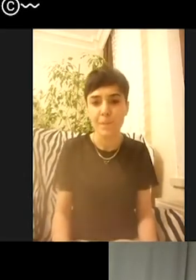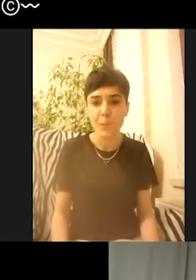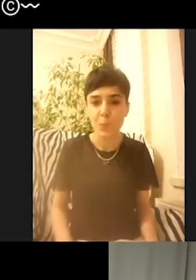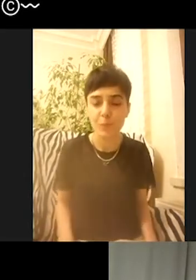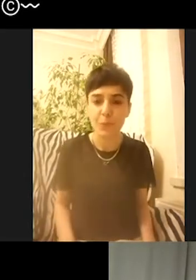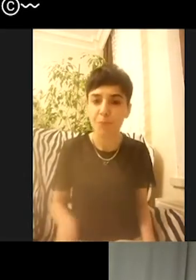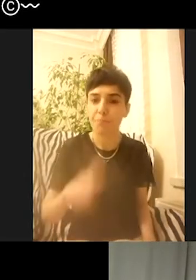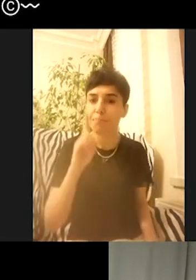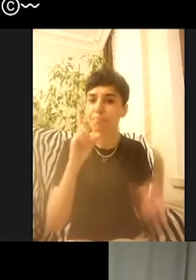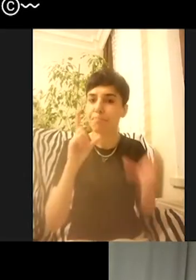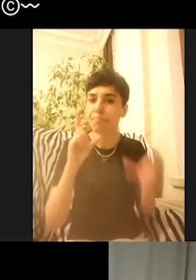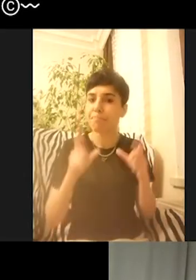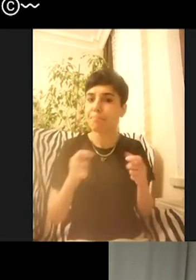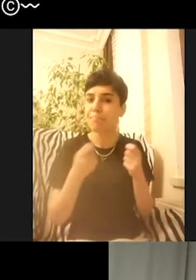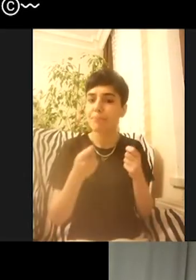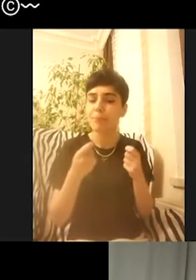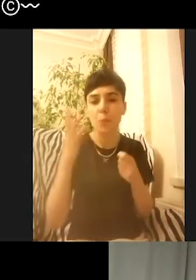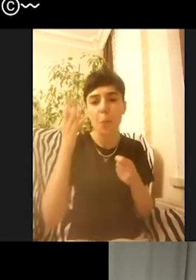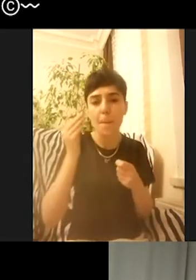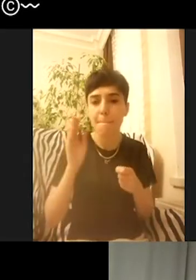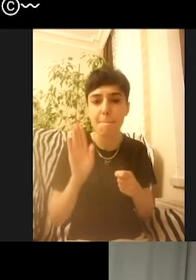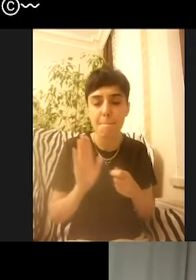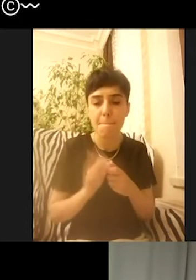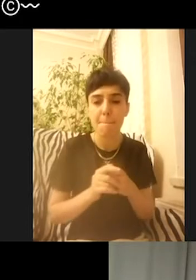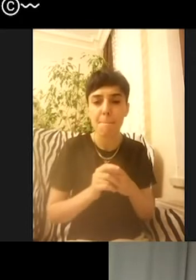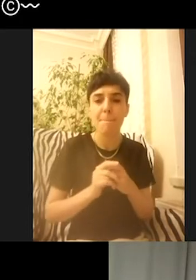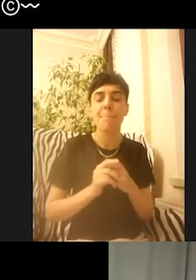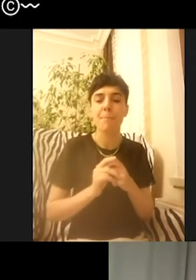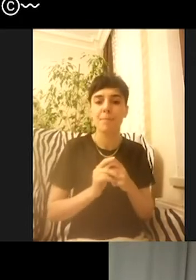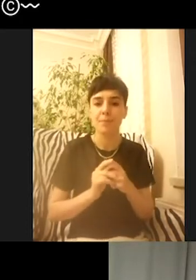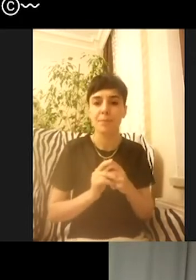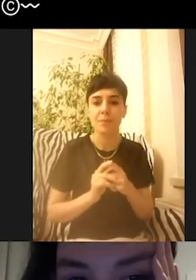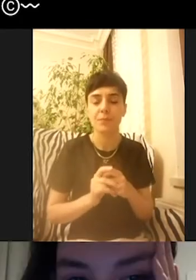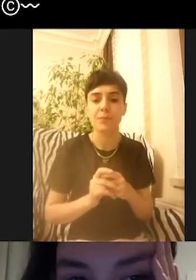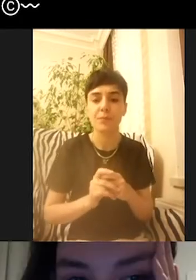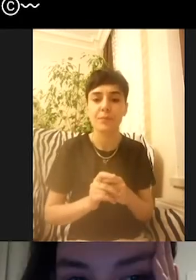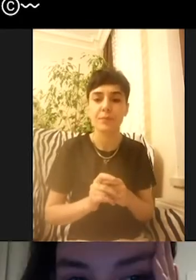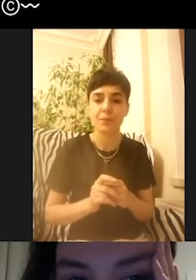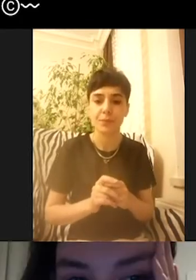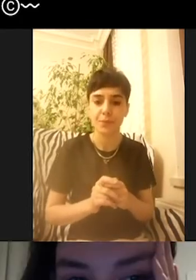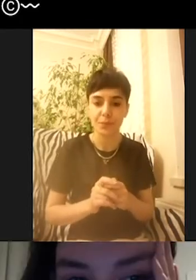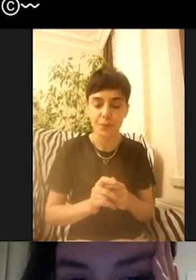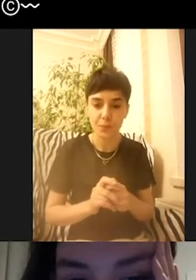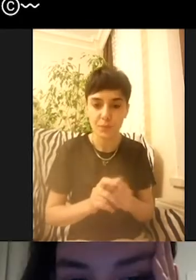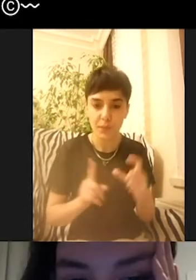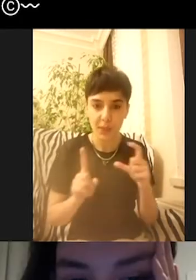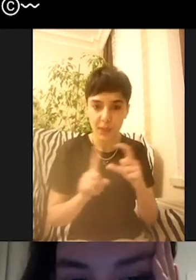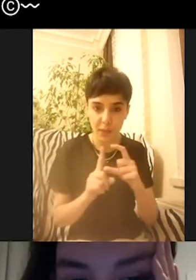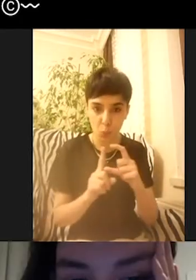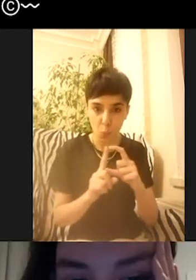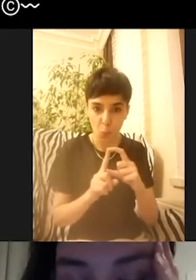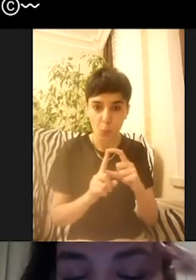actually, it's I think simple. If people want to know more, we can share the website and I can talk more about